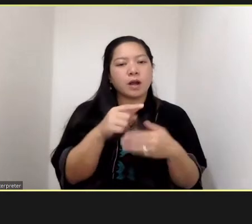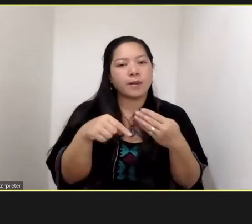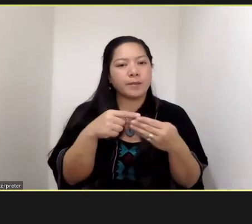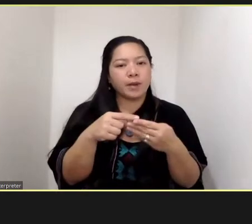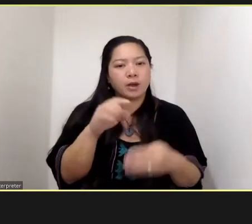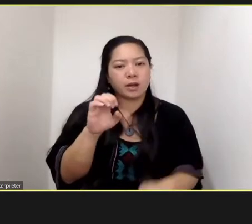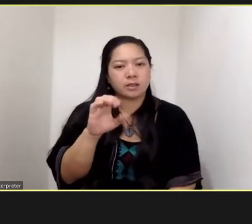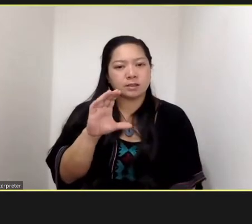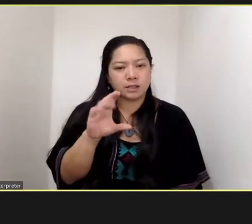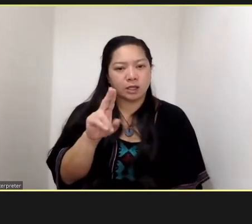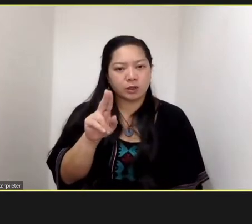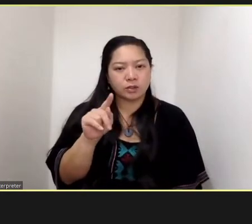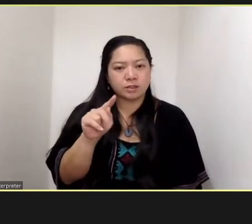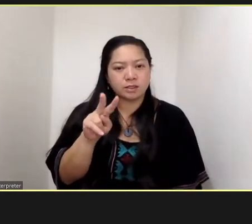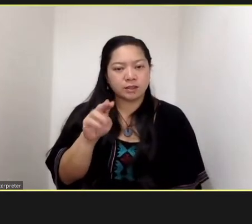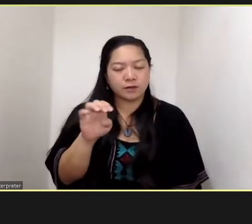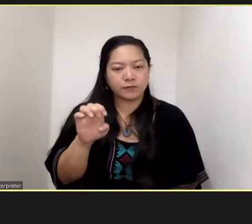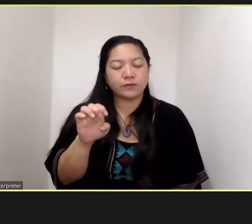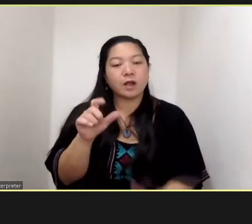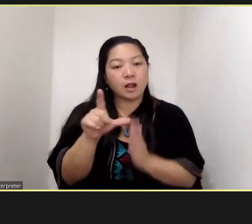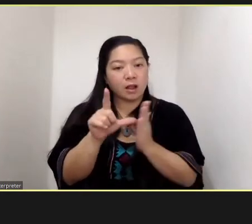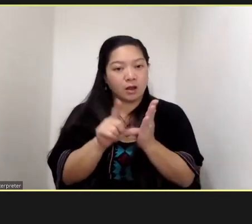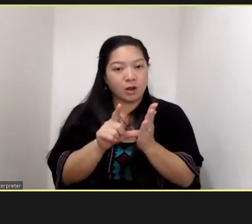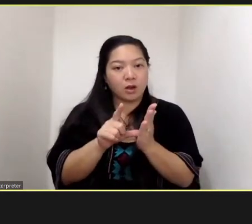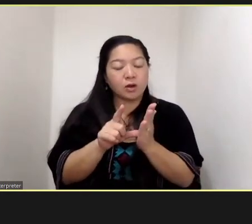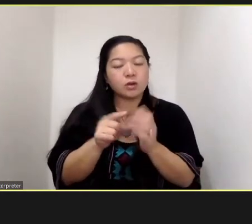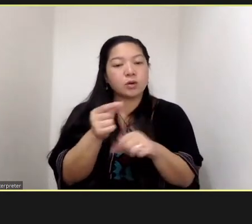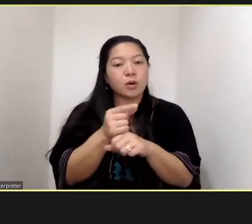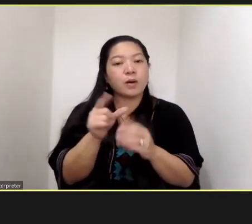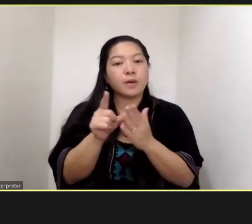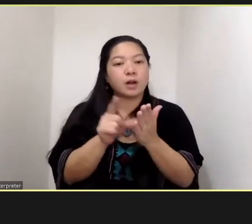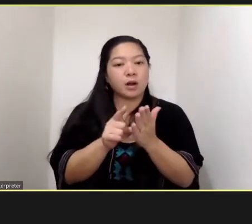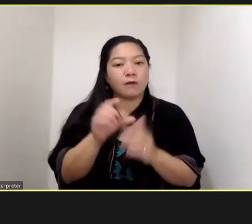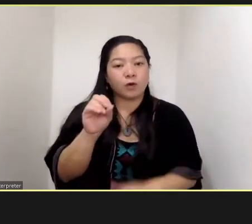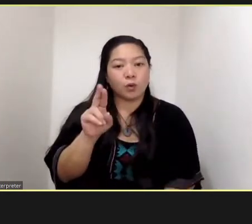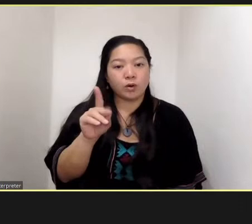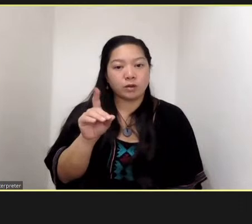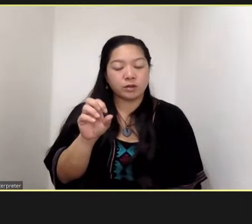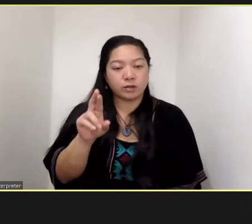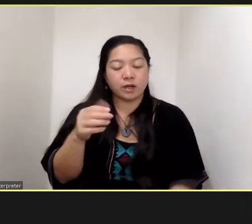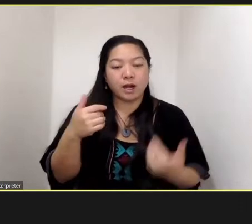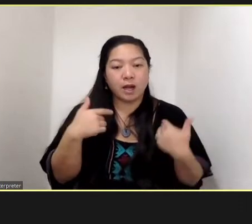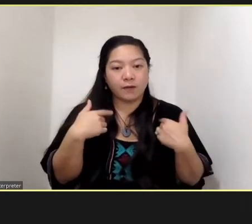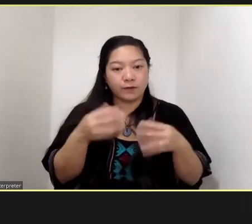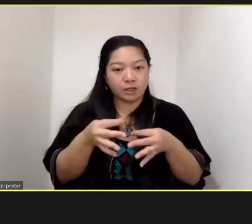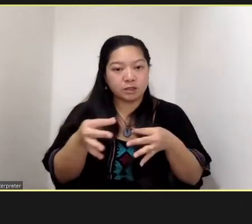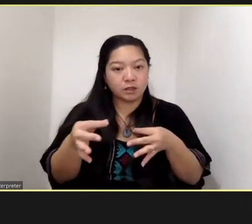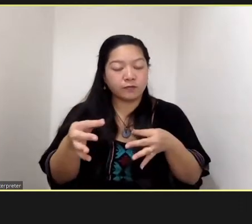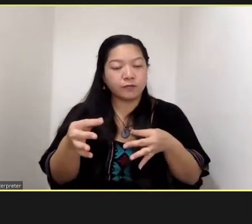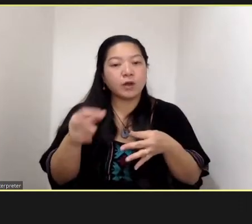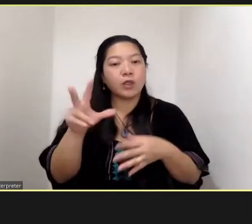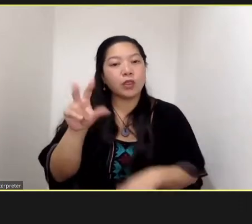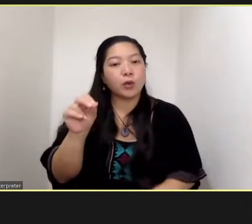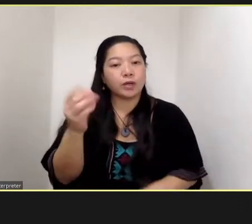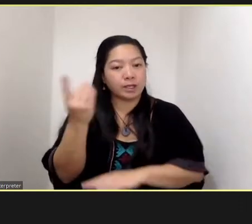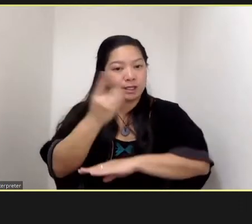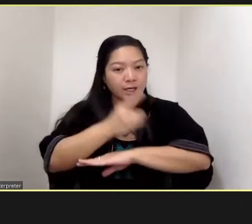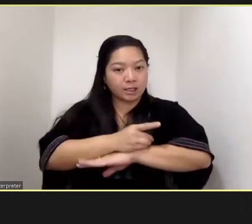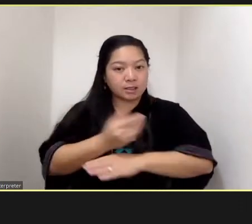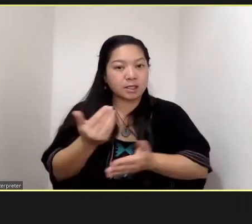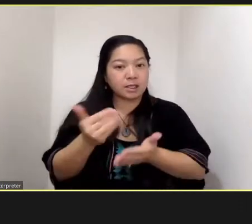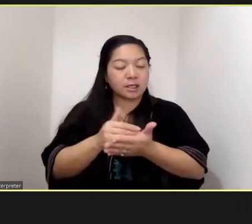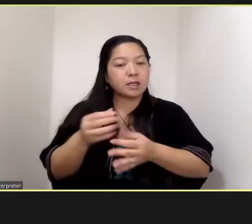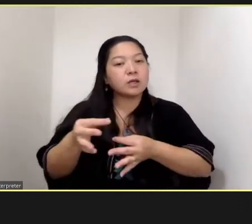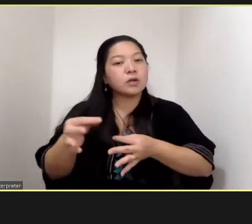I issued last night. I have extended the public health emergency for another 30 days. We